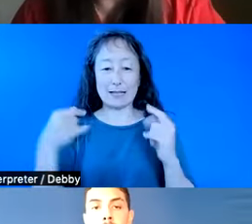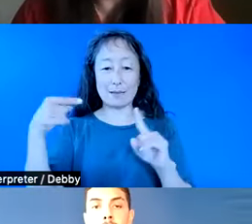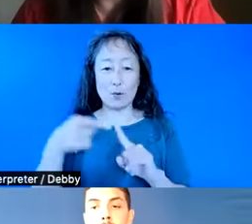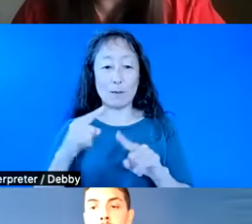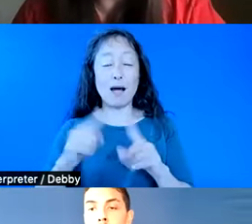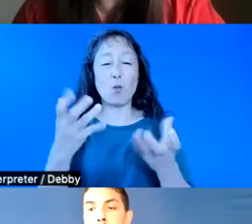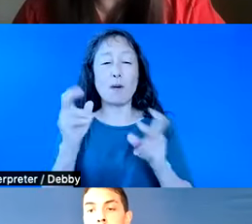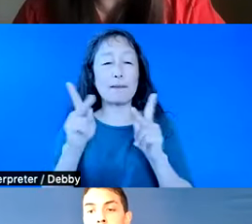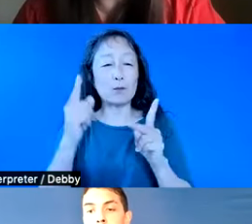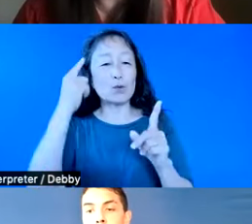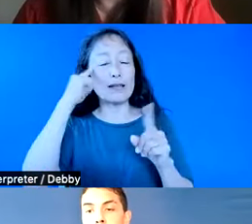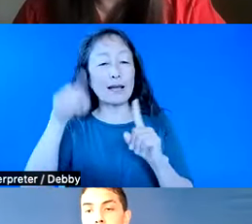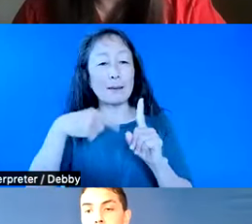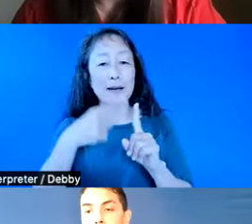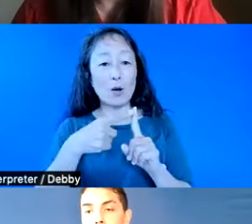you know, how